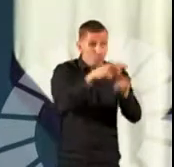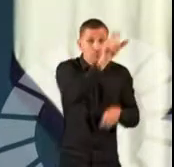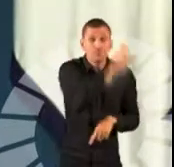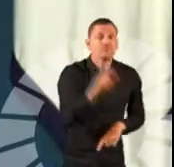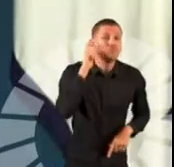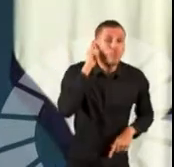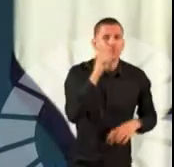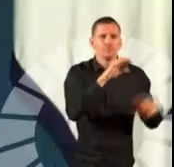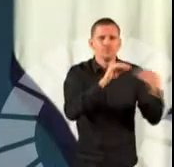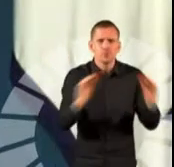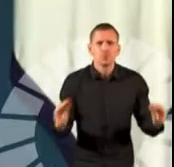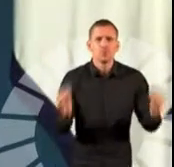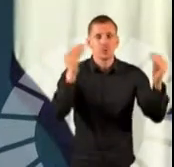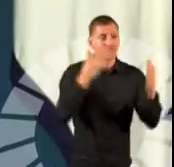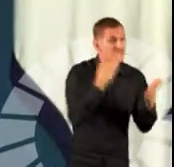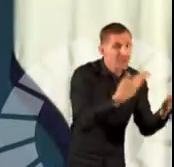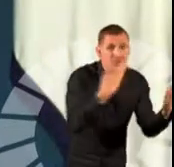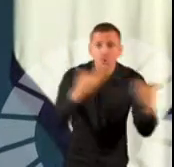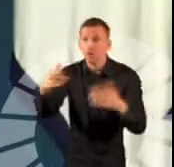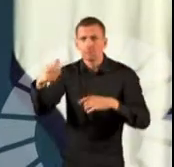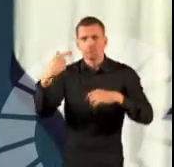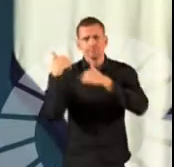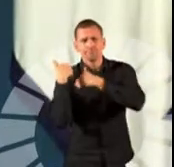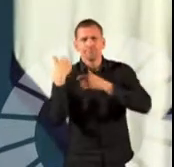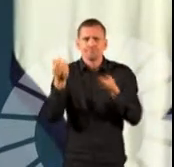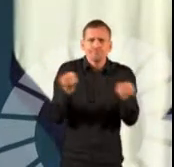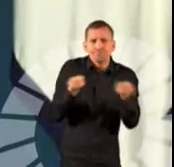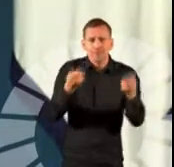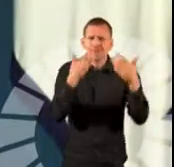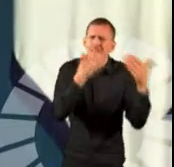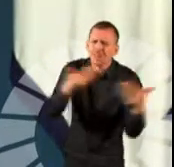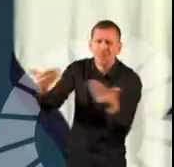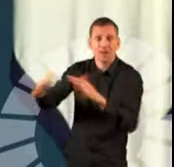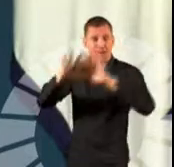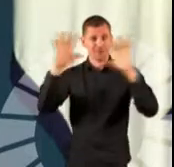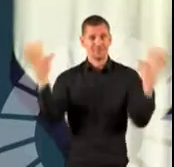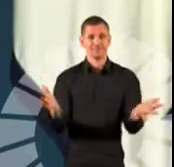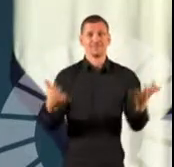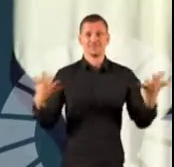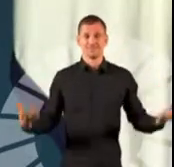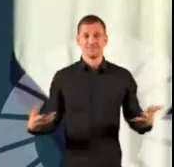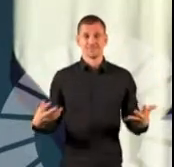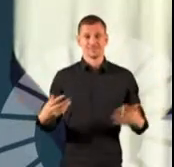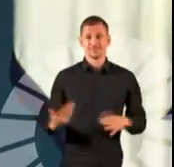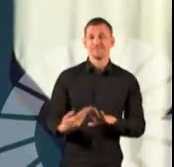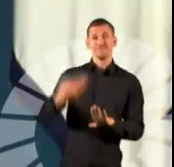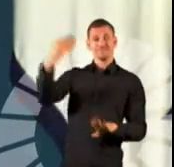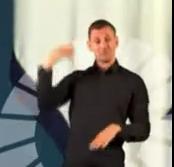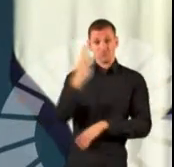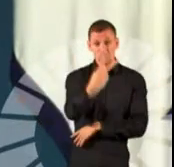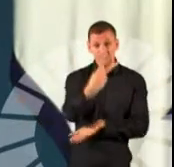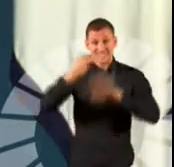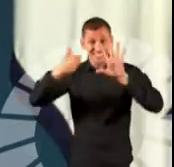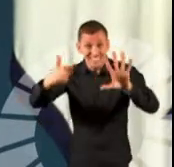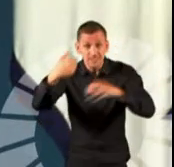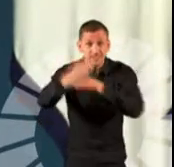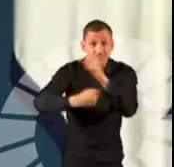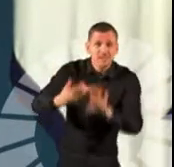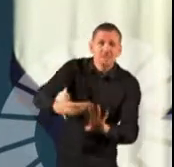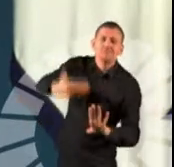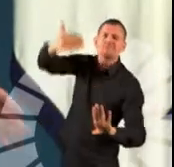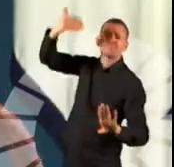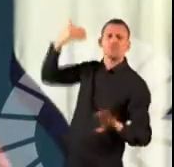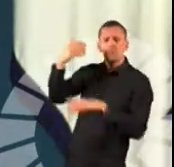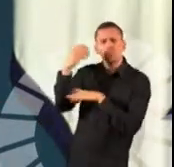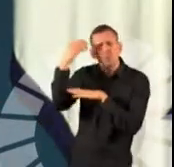26 years ago, government and civil society leaders from around the world came together in a forum